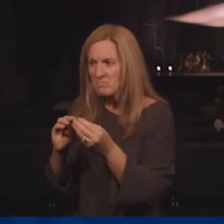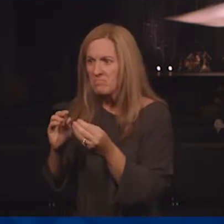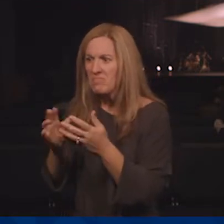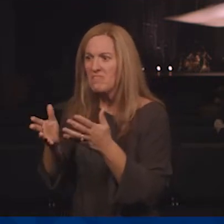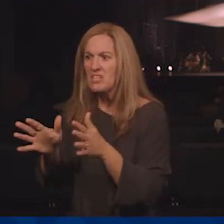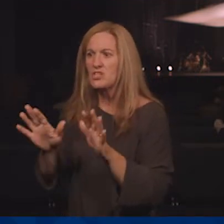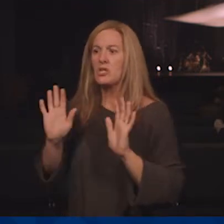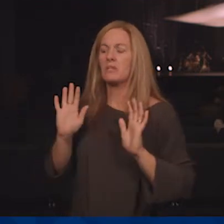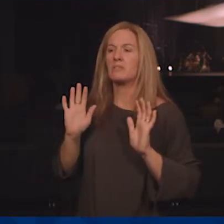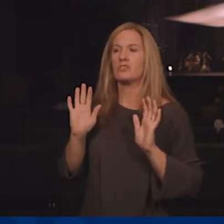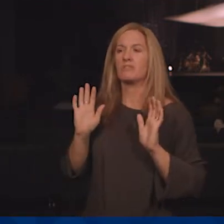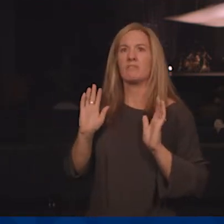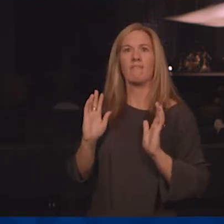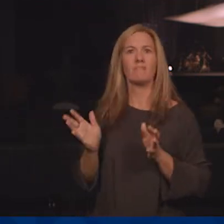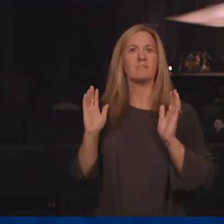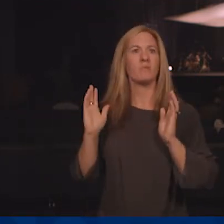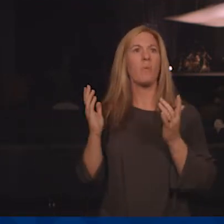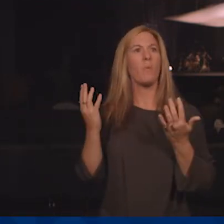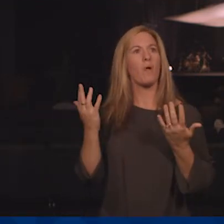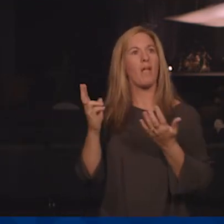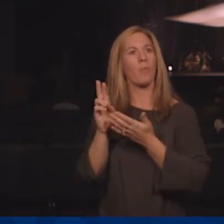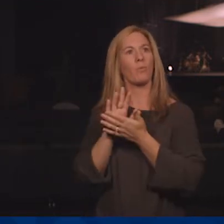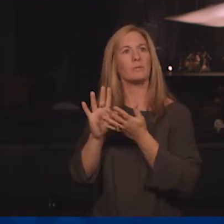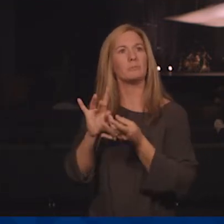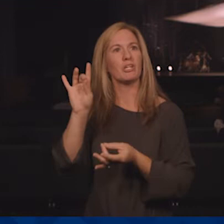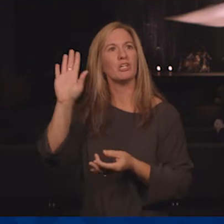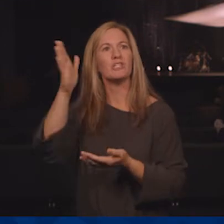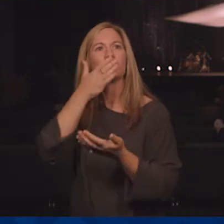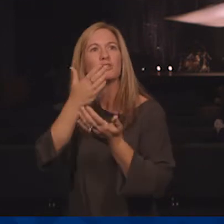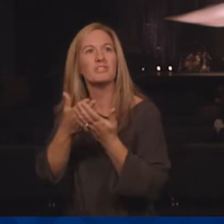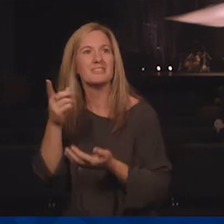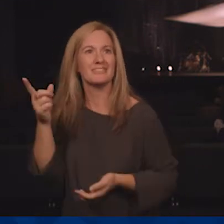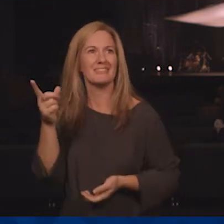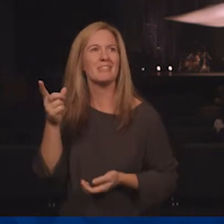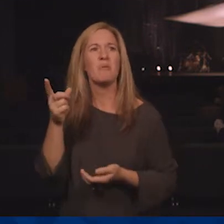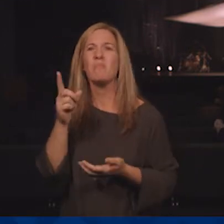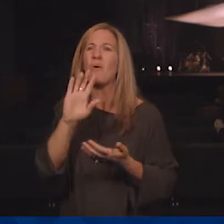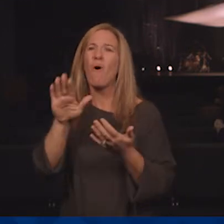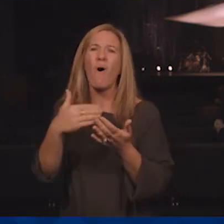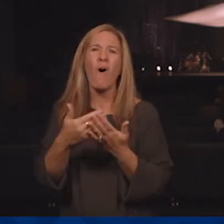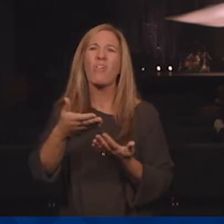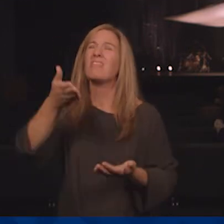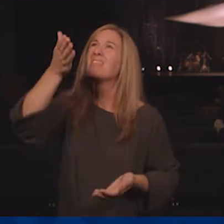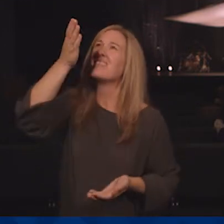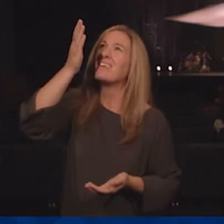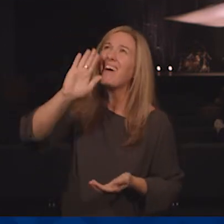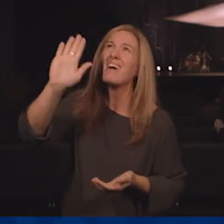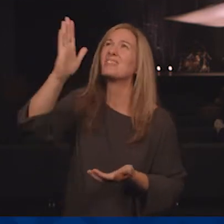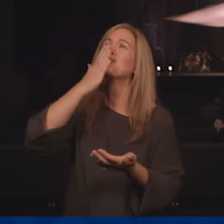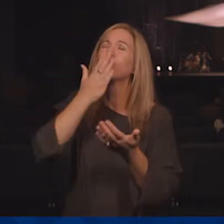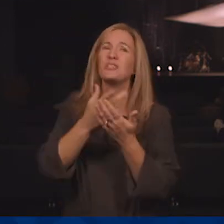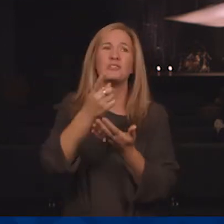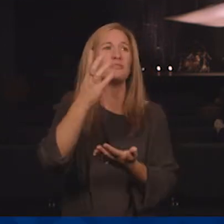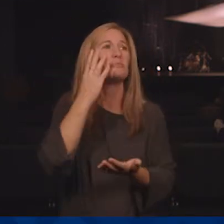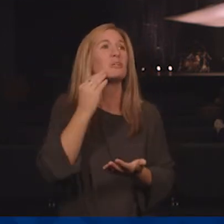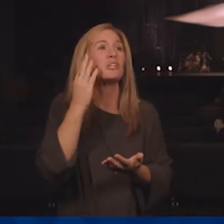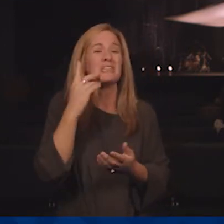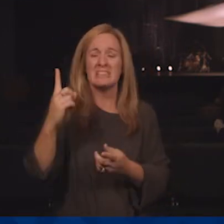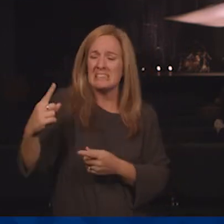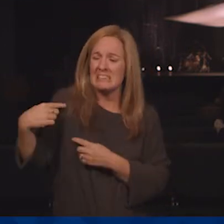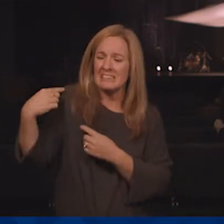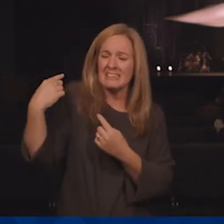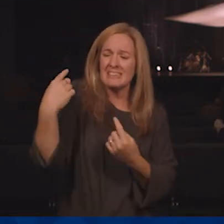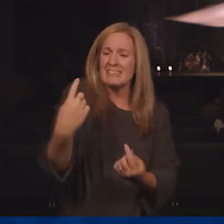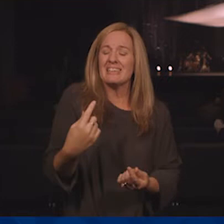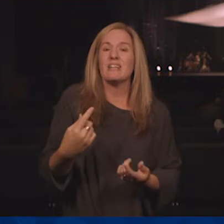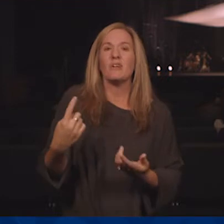Spirit, all of the goodness of God that you have in your life. Over the next 3 weeks, we are going to